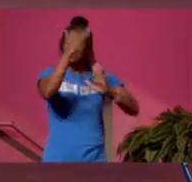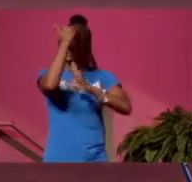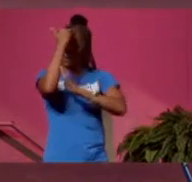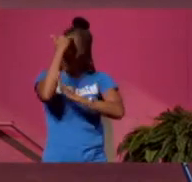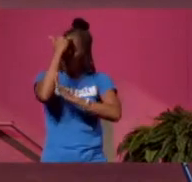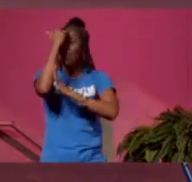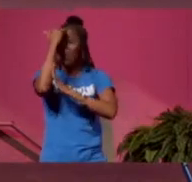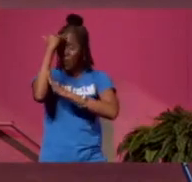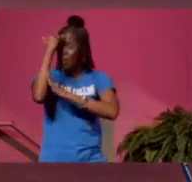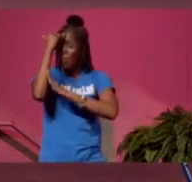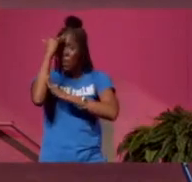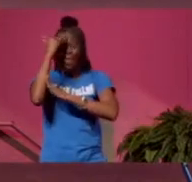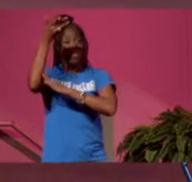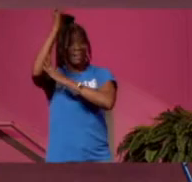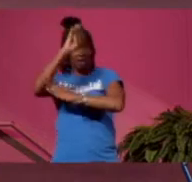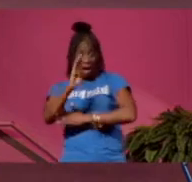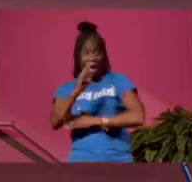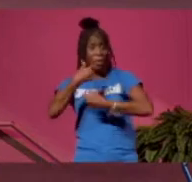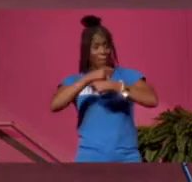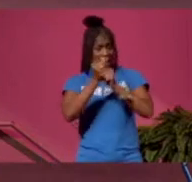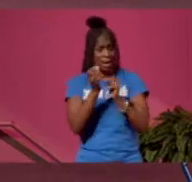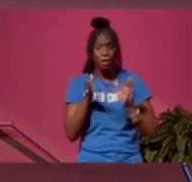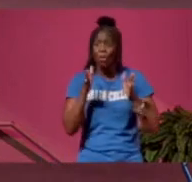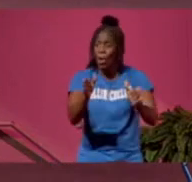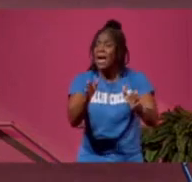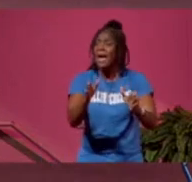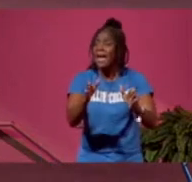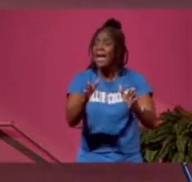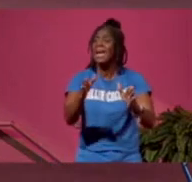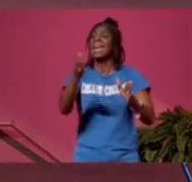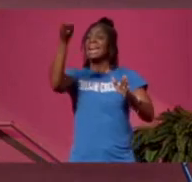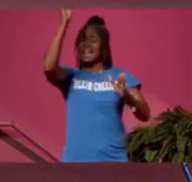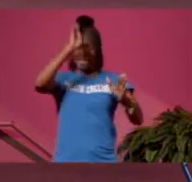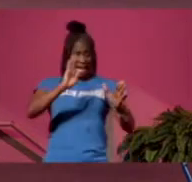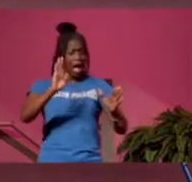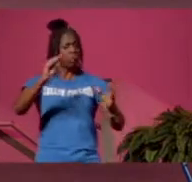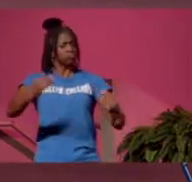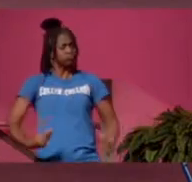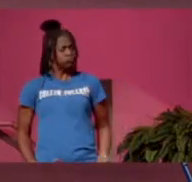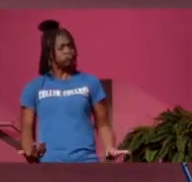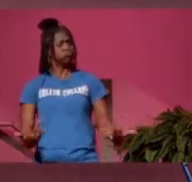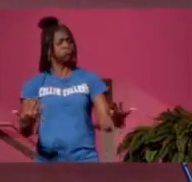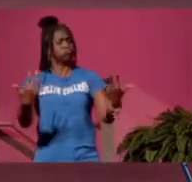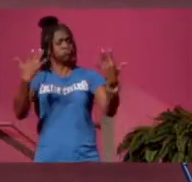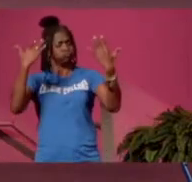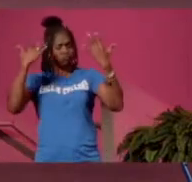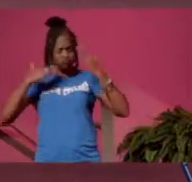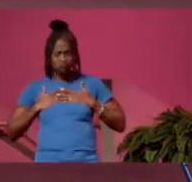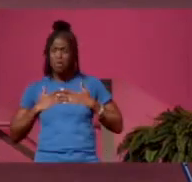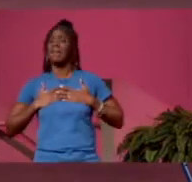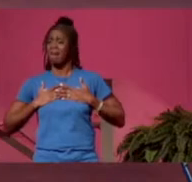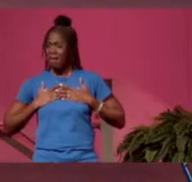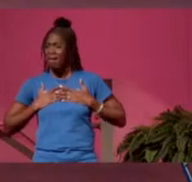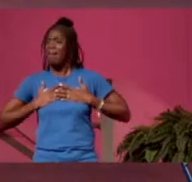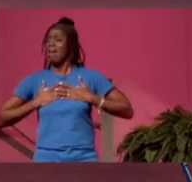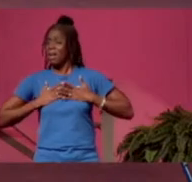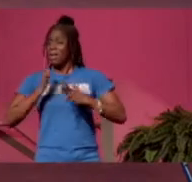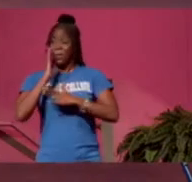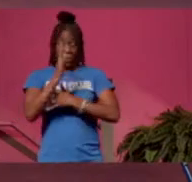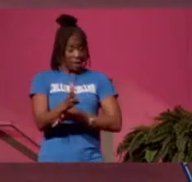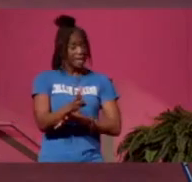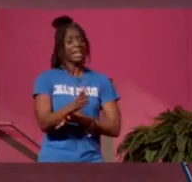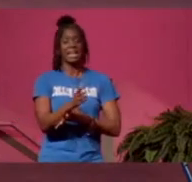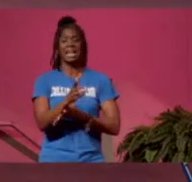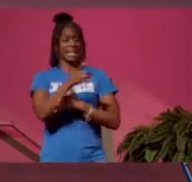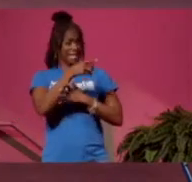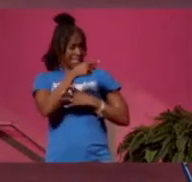that he's a way out of no way, that he's water when you're thirsty, bread when you're hungry. They need to know